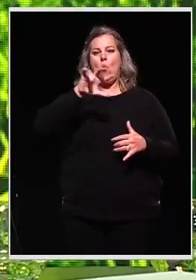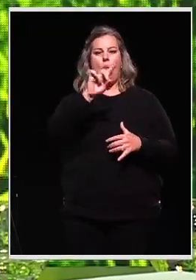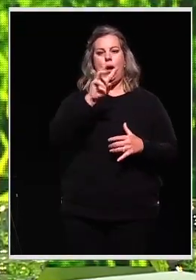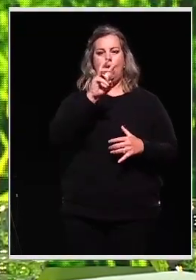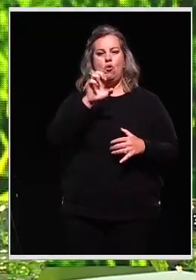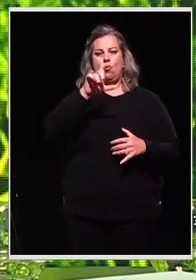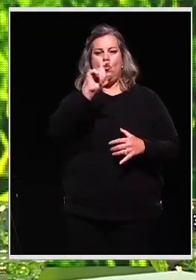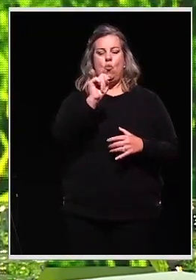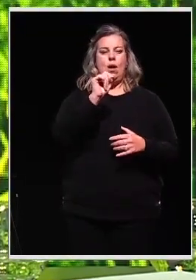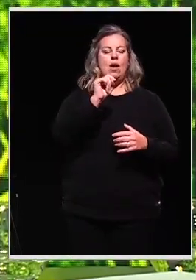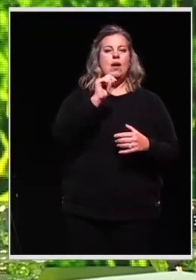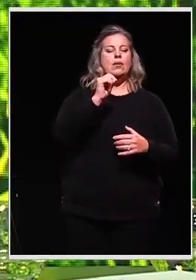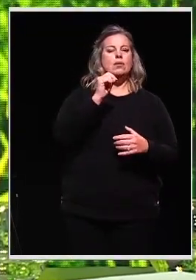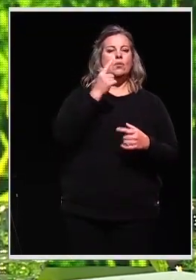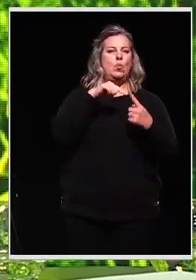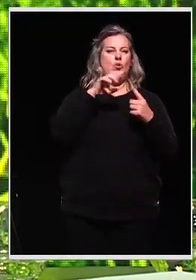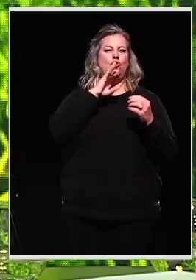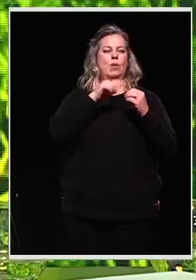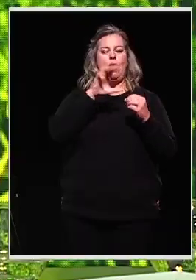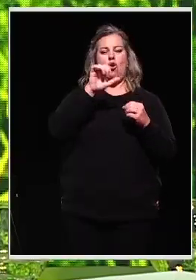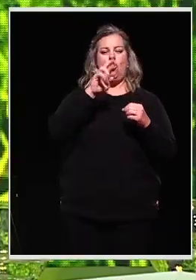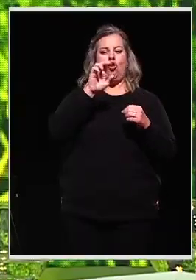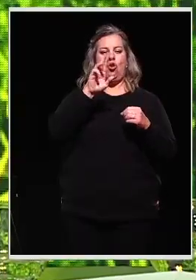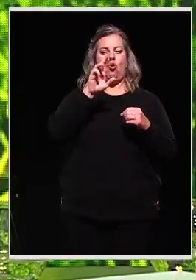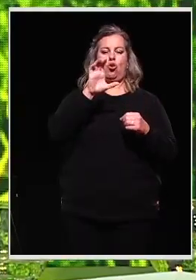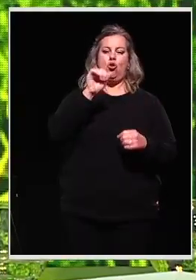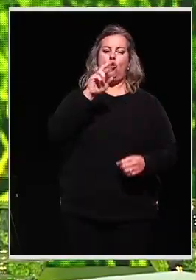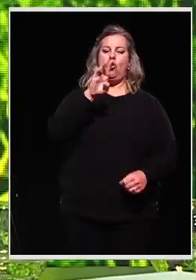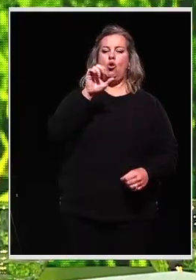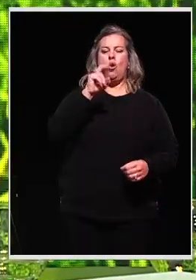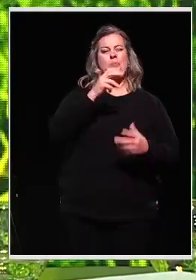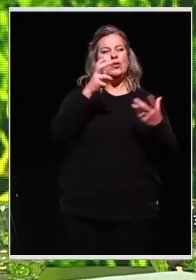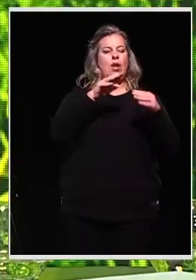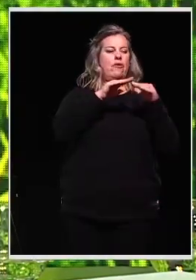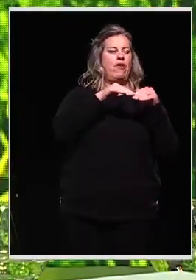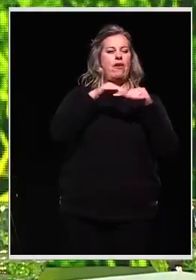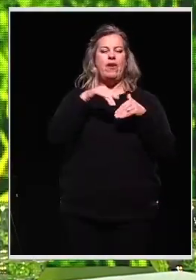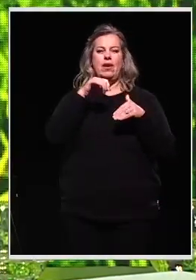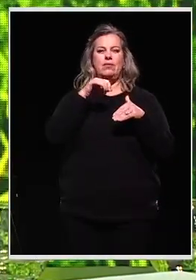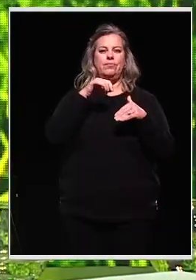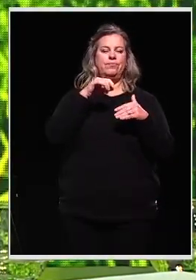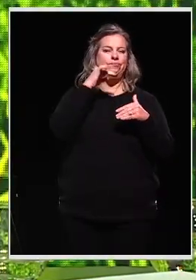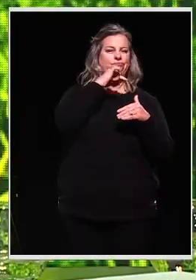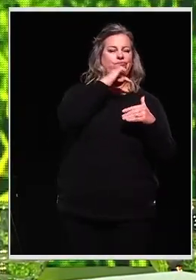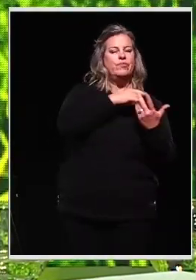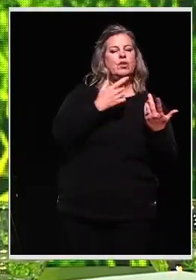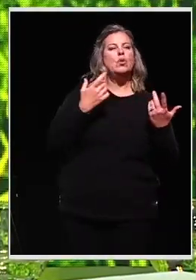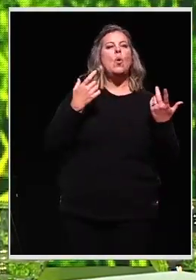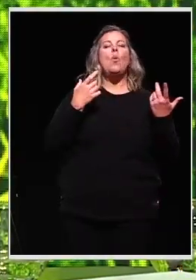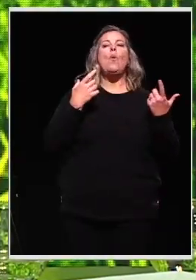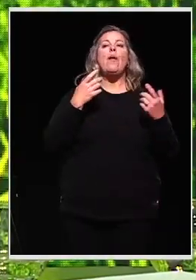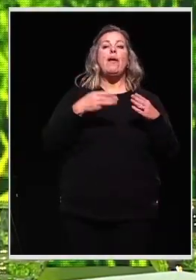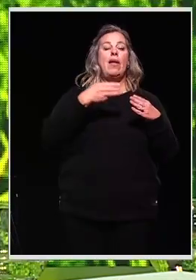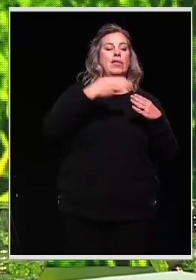lot of possible snake oil out there. But that happens when you're driving innovation. There's going to be those that rise up. In the end, it's kind